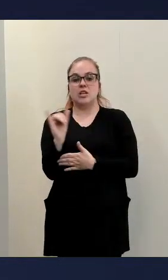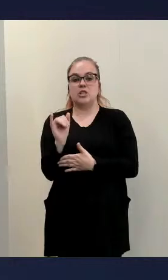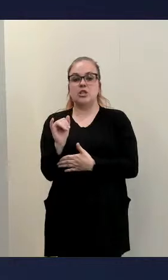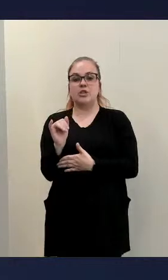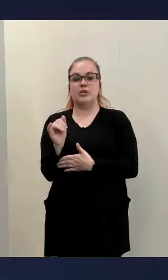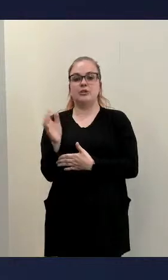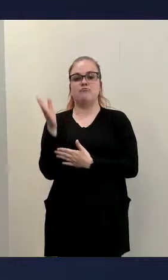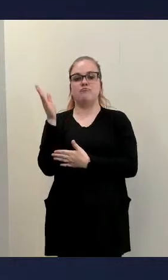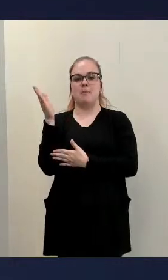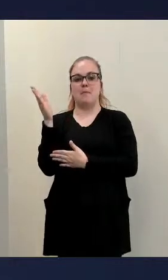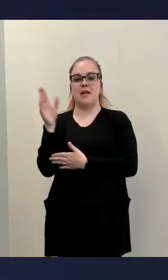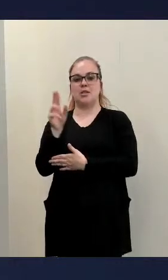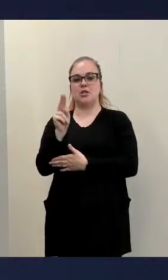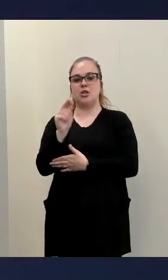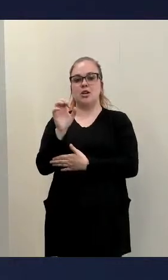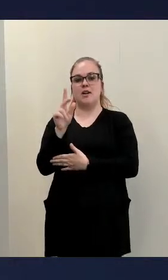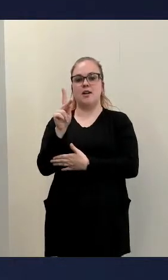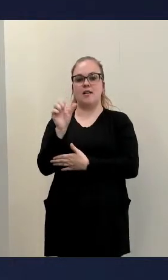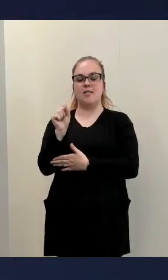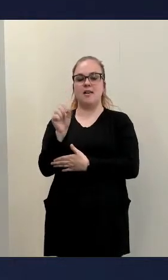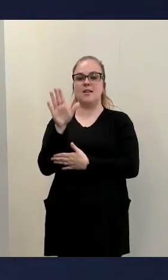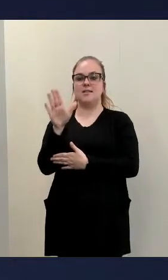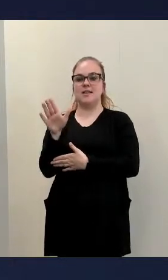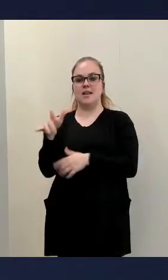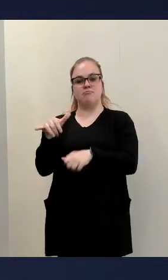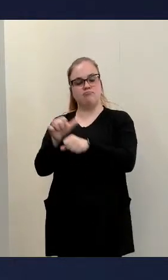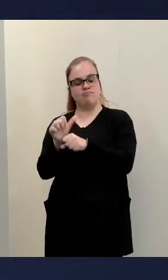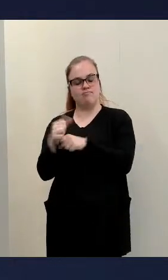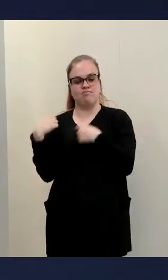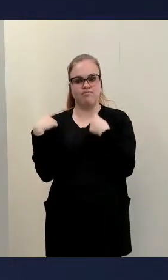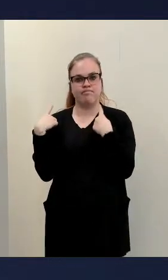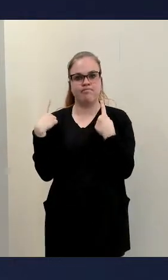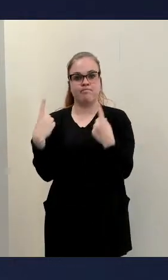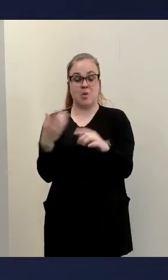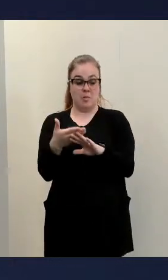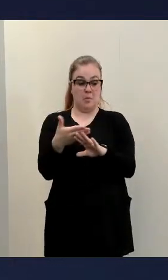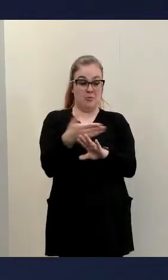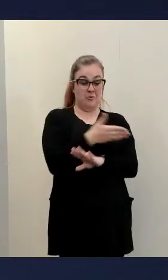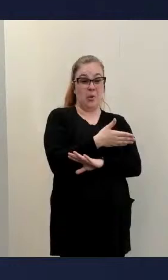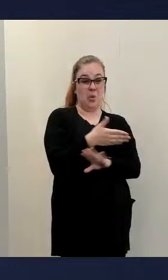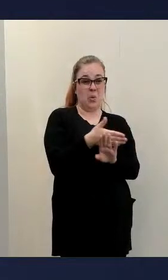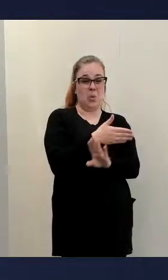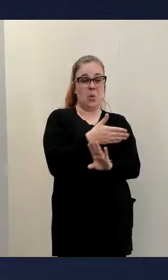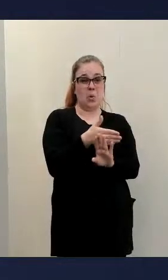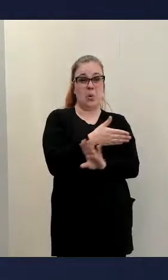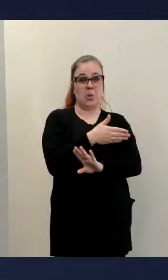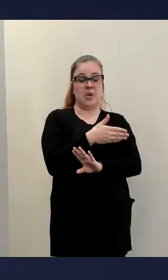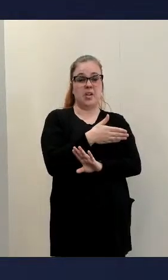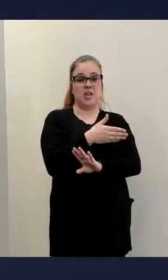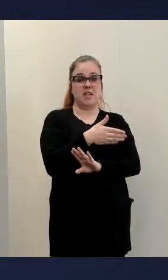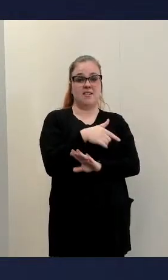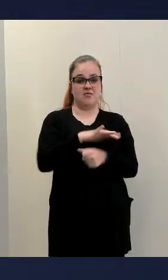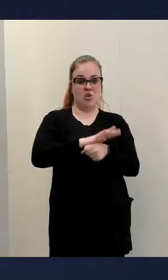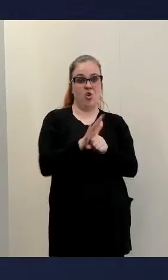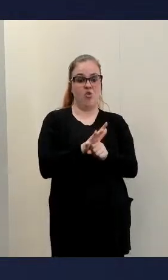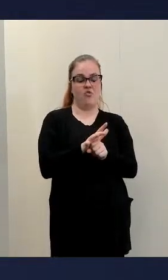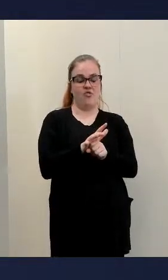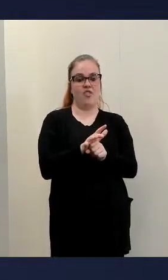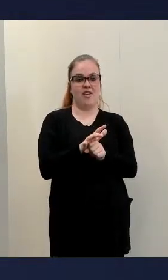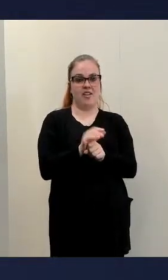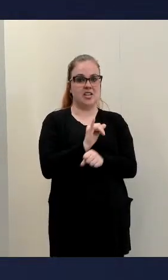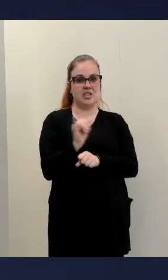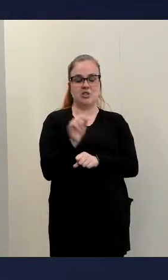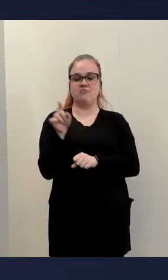Reverend Nicholas for his hard work in the space of health equity, even prior to the pandemic,